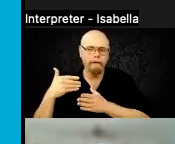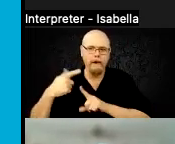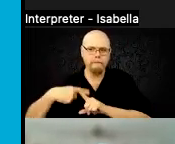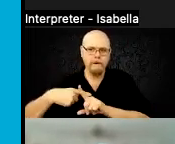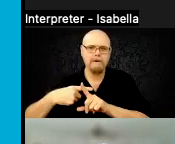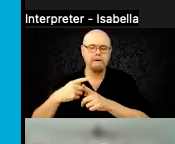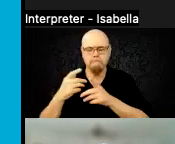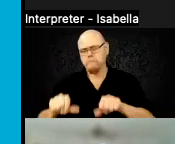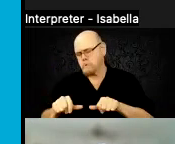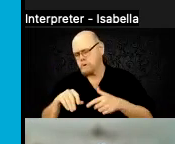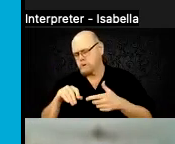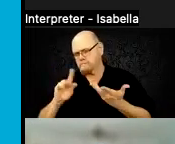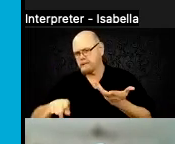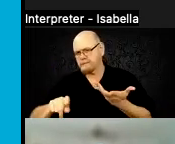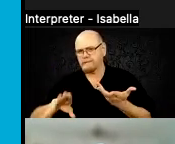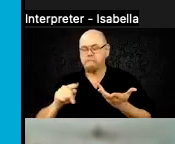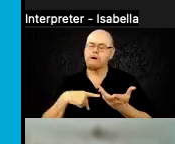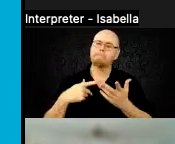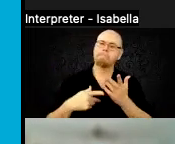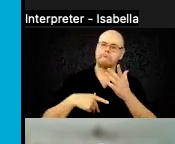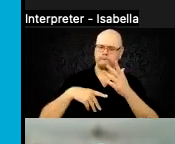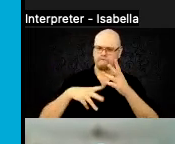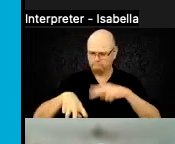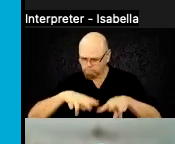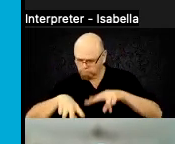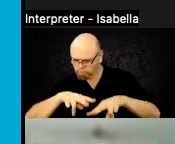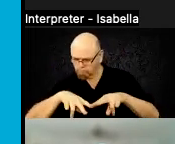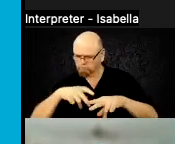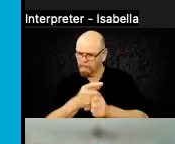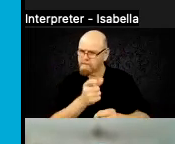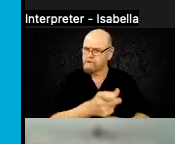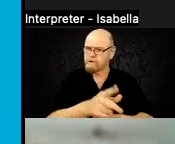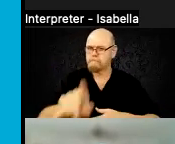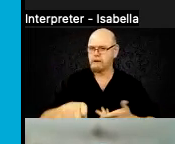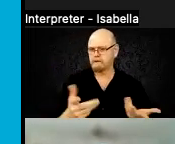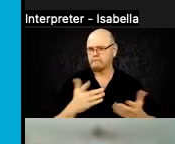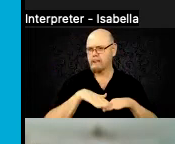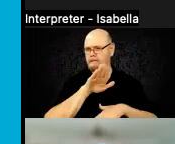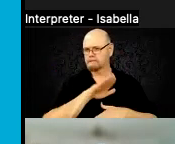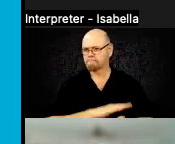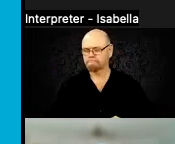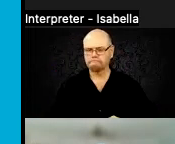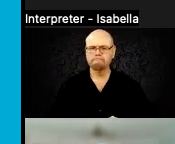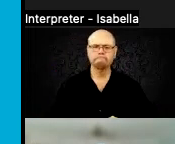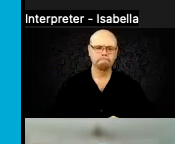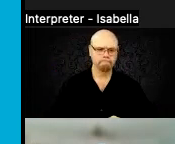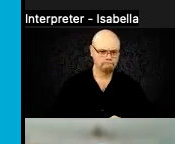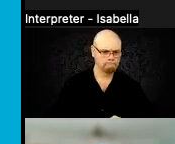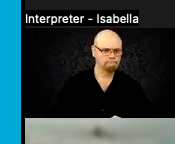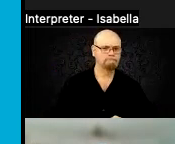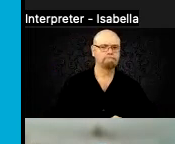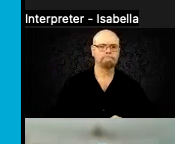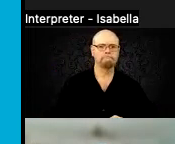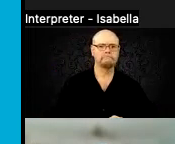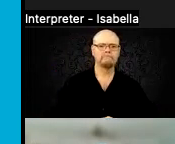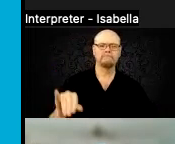that lists, all of the services that you'll be receiving and gives a few details about those. And so that is sort of what the IPE is. And like I mentioned, that